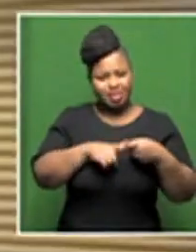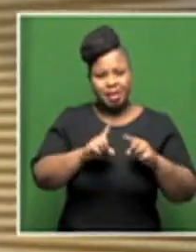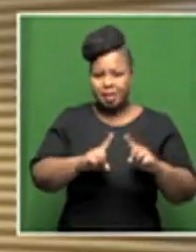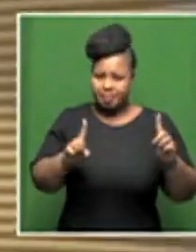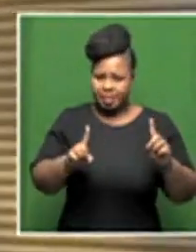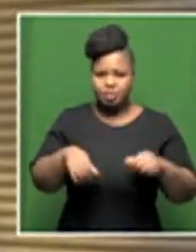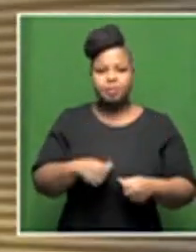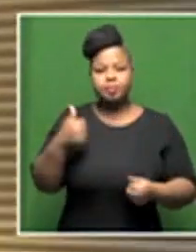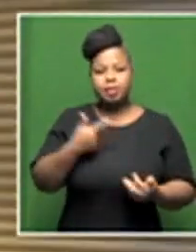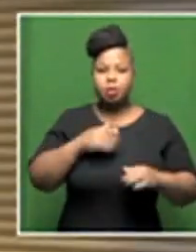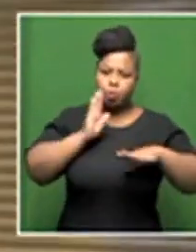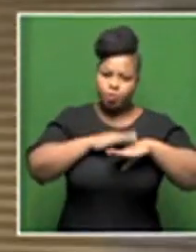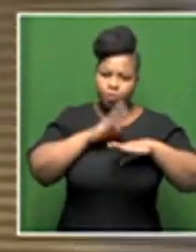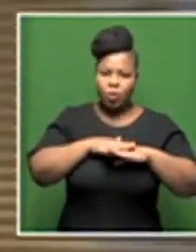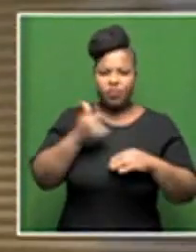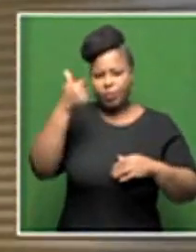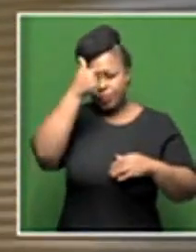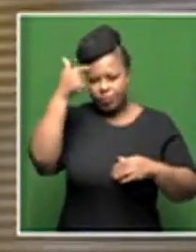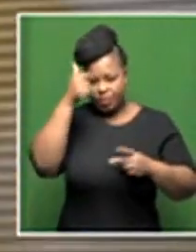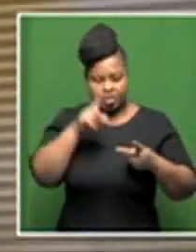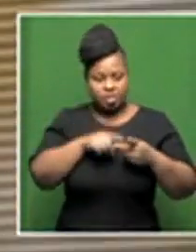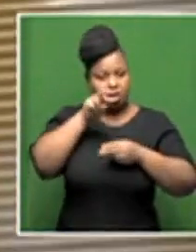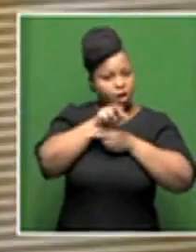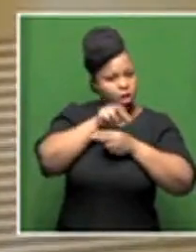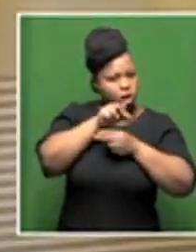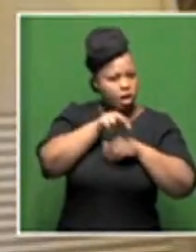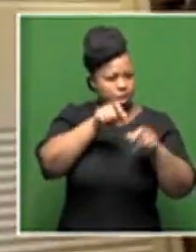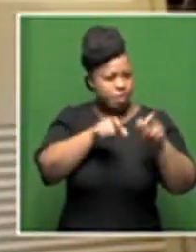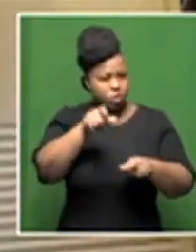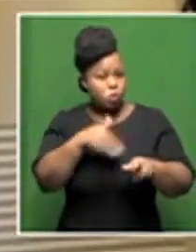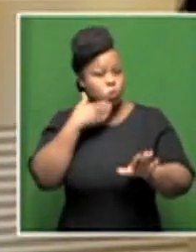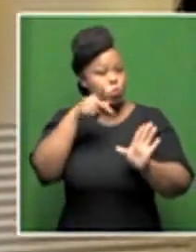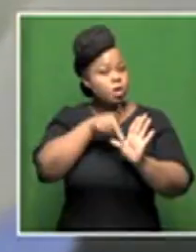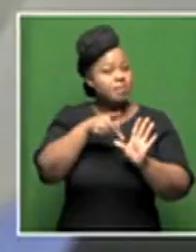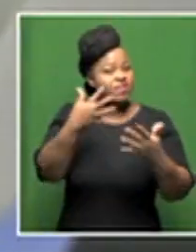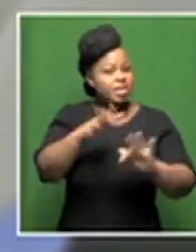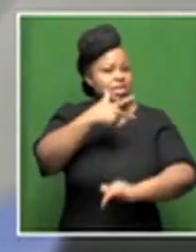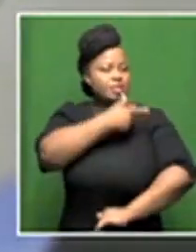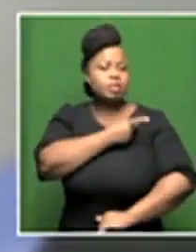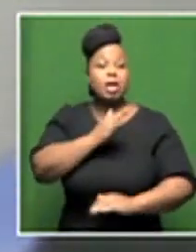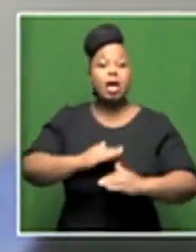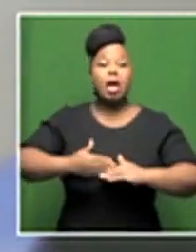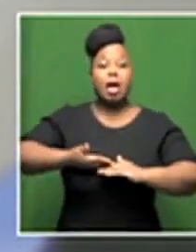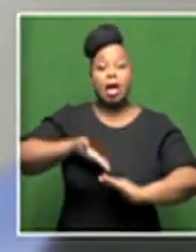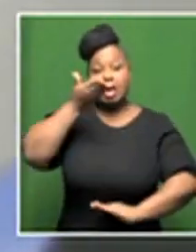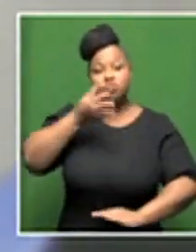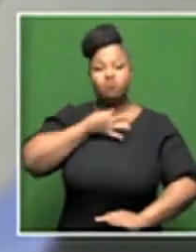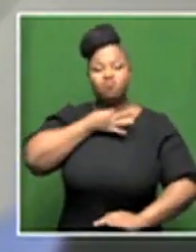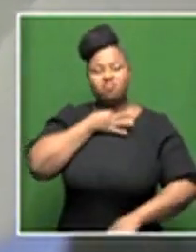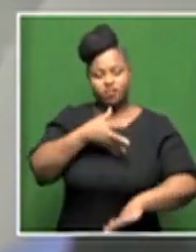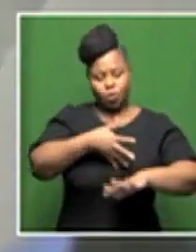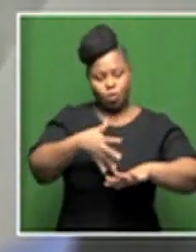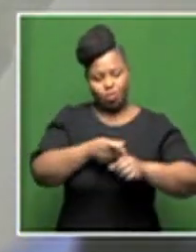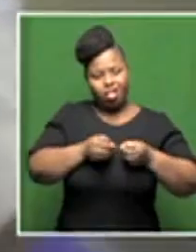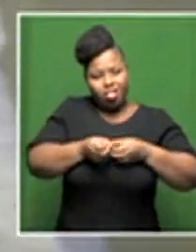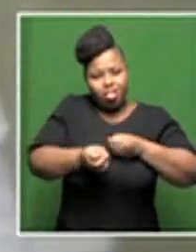not limited to, strengthened screening and monitoring of participants who are at high risk of blood